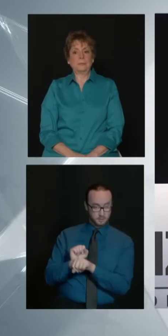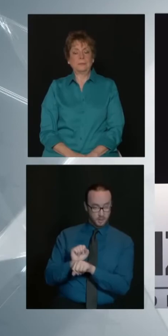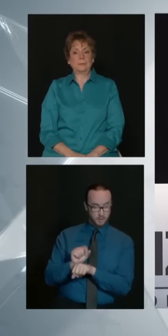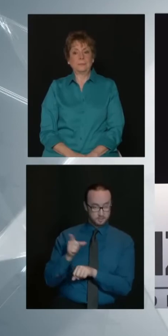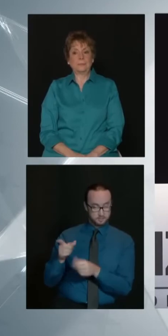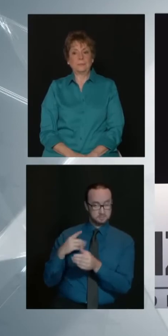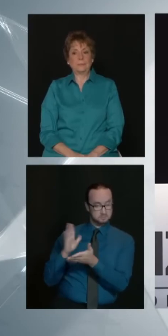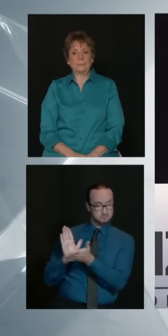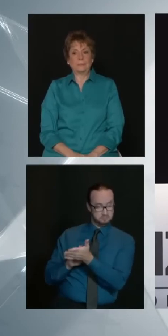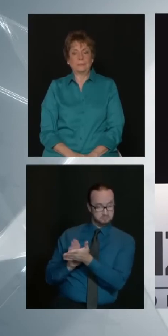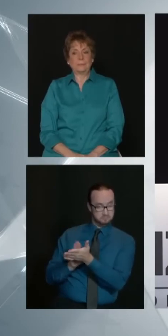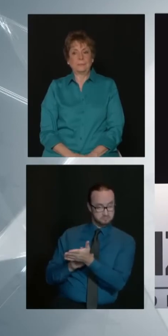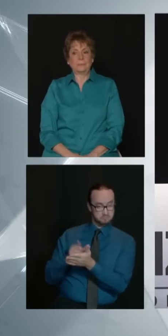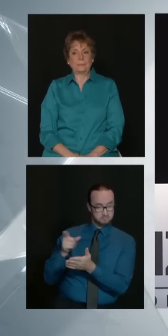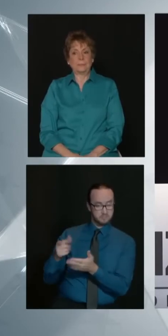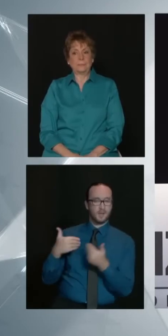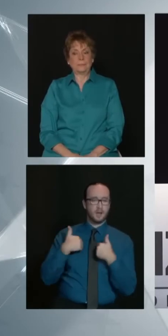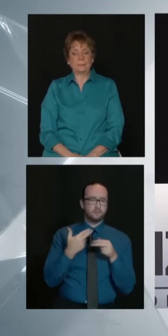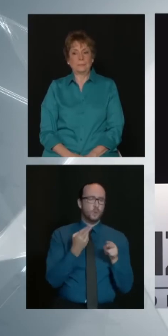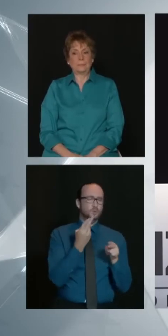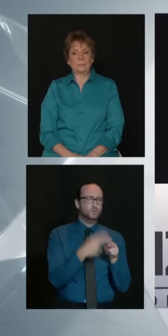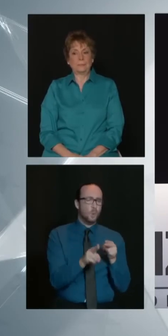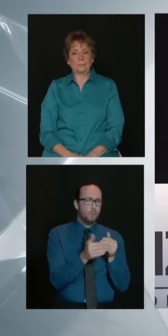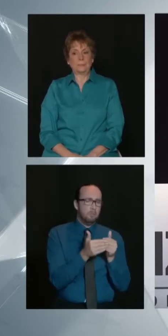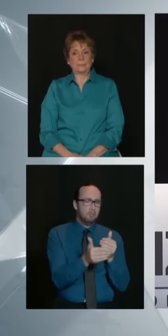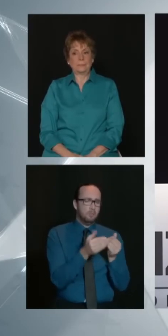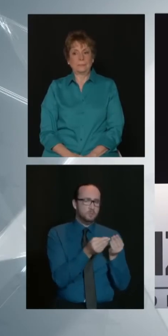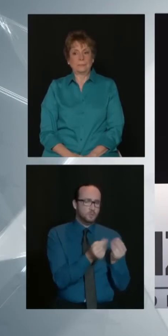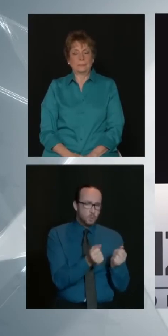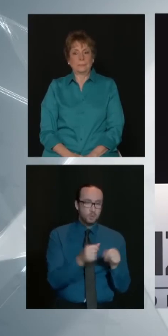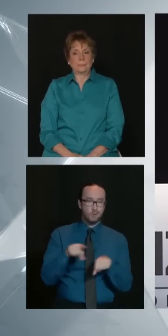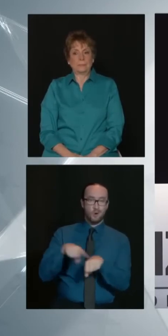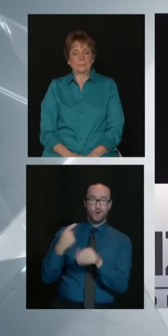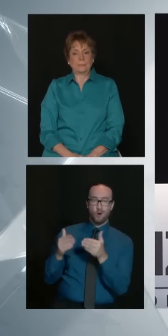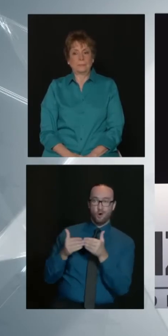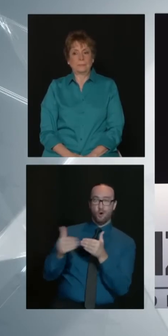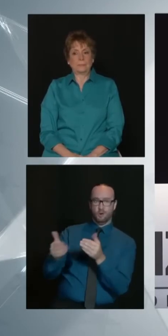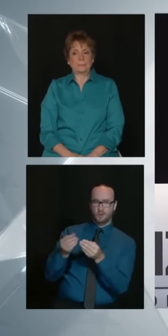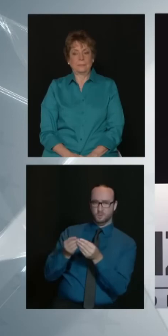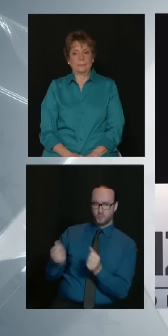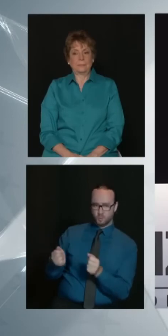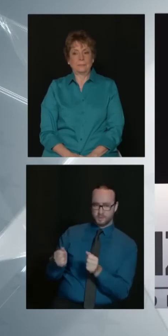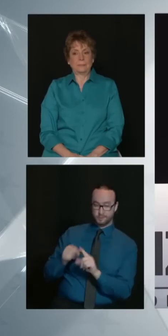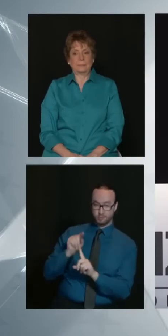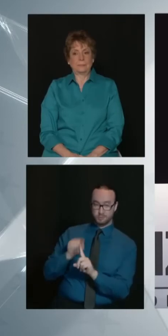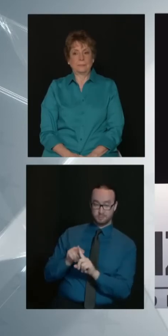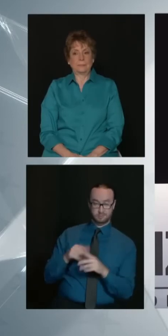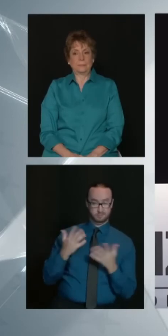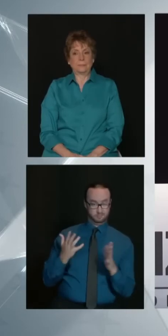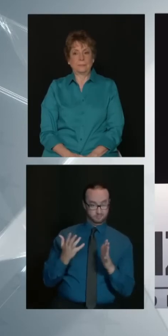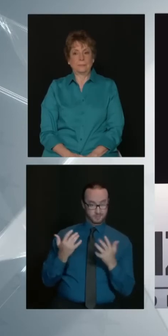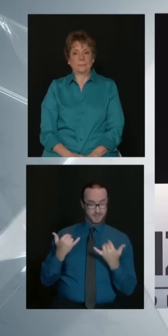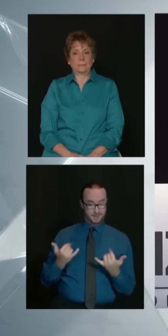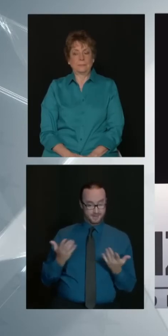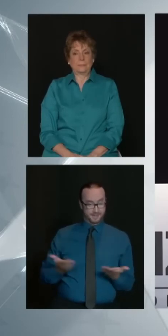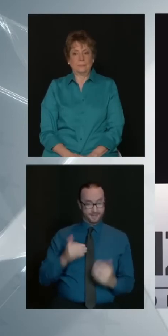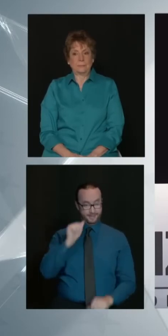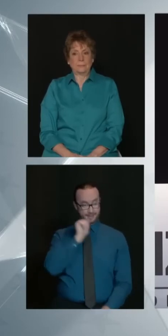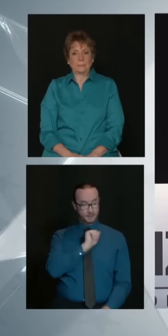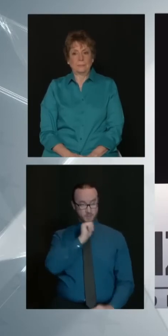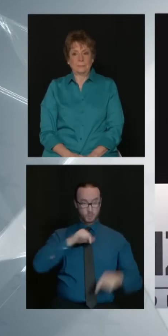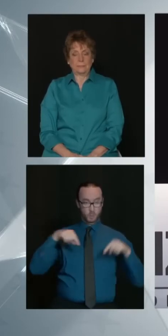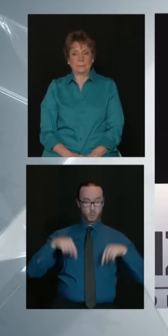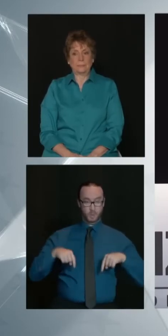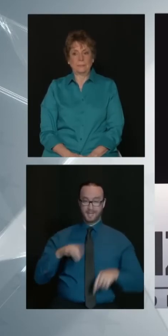long-term solutions. I'm here to tell you about hard questions. Almost 80% of our water in this state, in the middle of the desert, goes